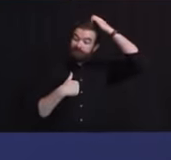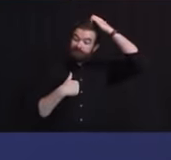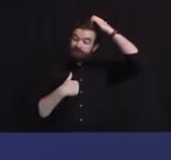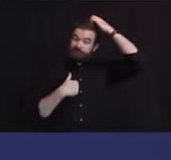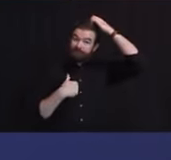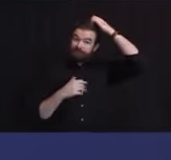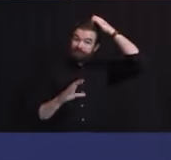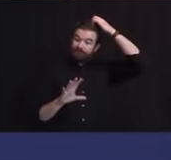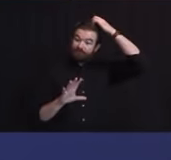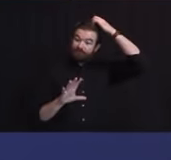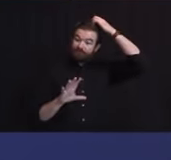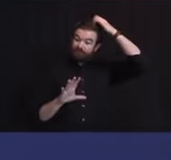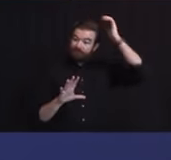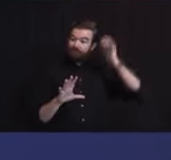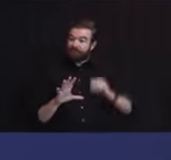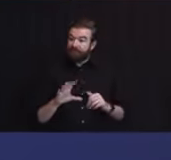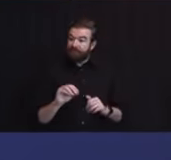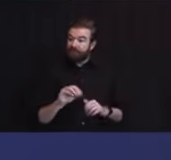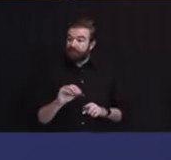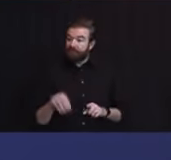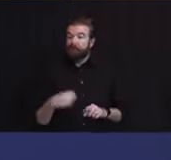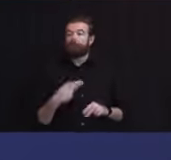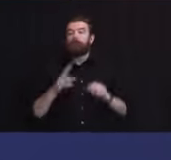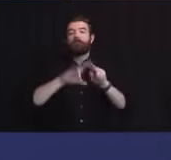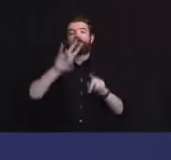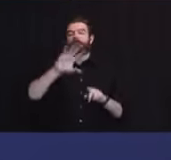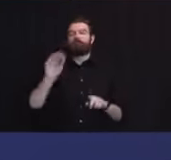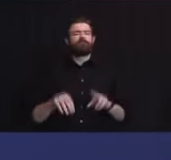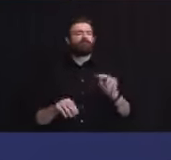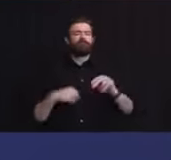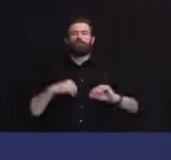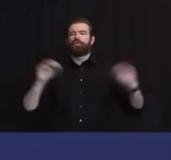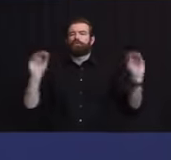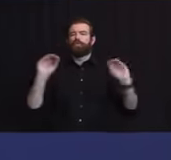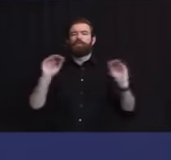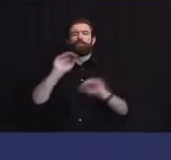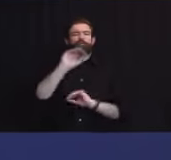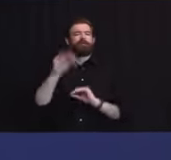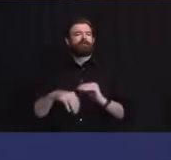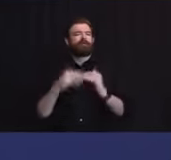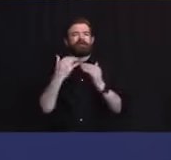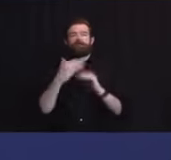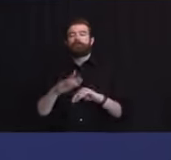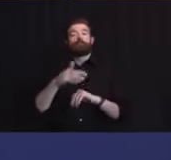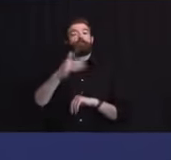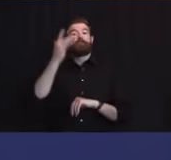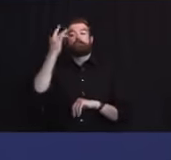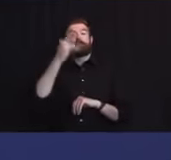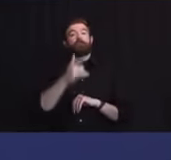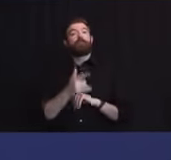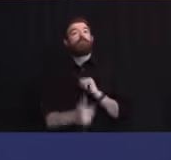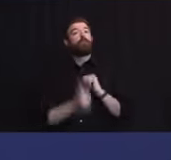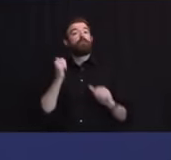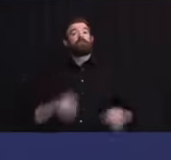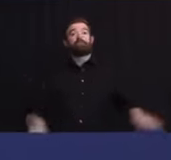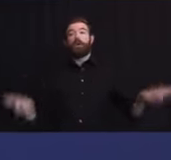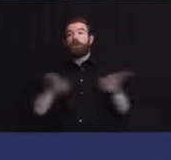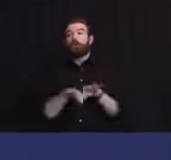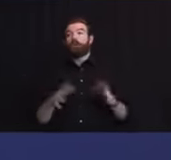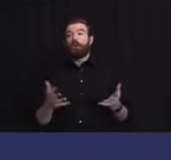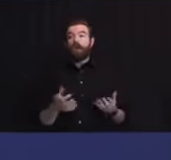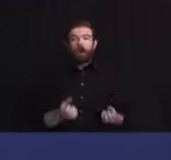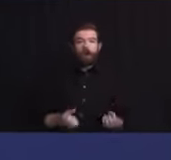most places as opposed to your ability to get more capacity. And so we believe that that combination of bar